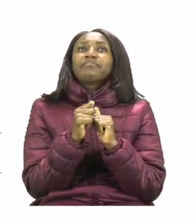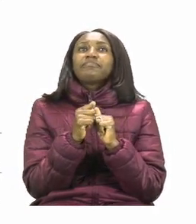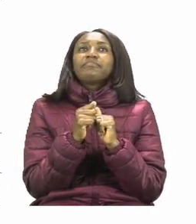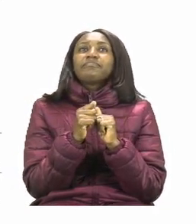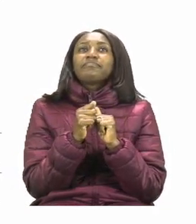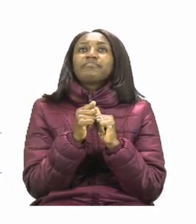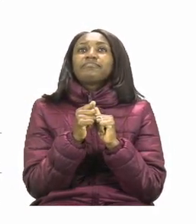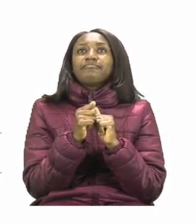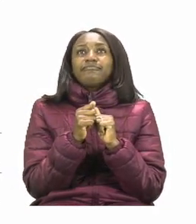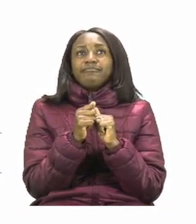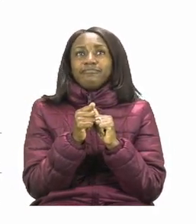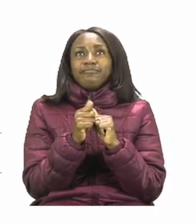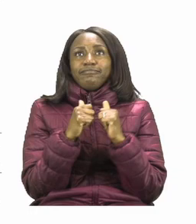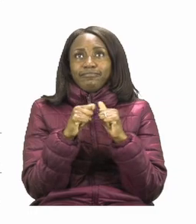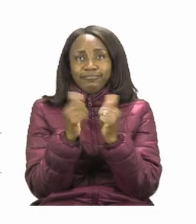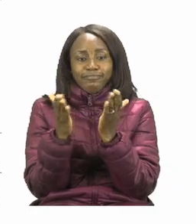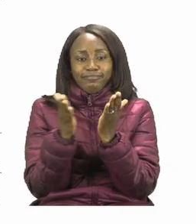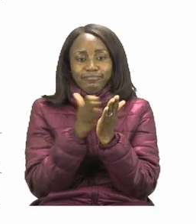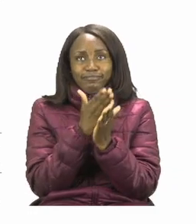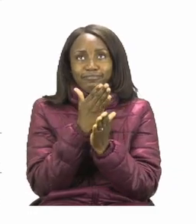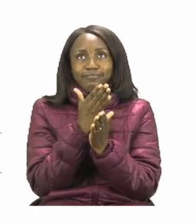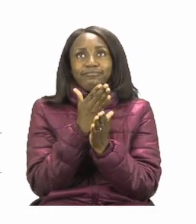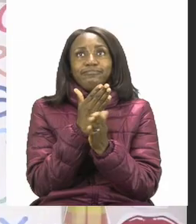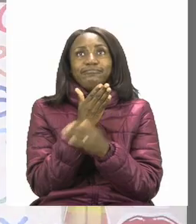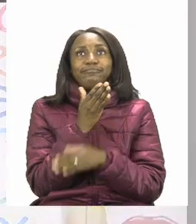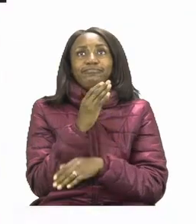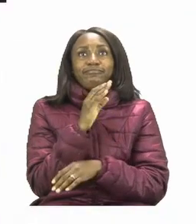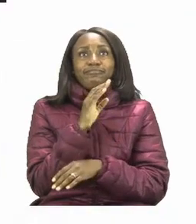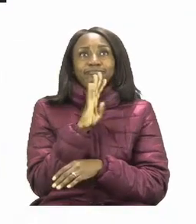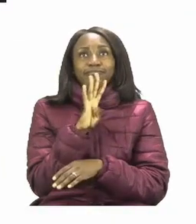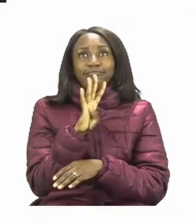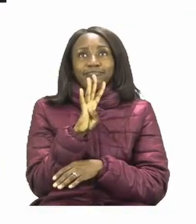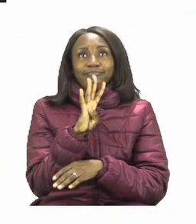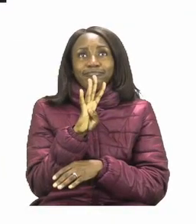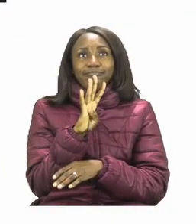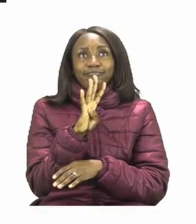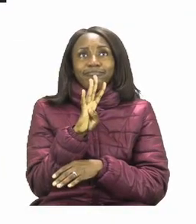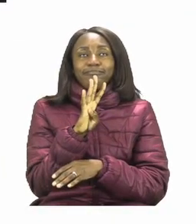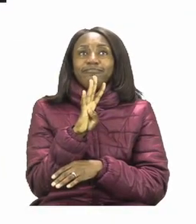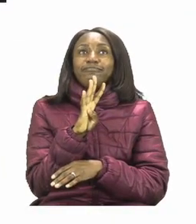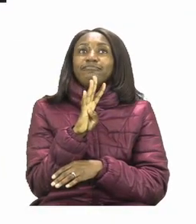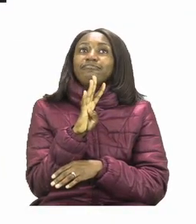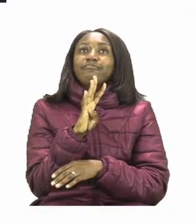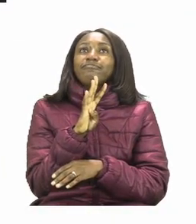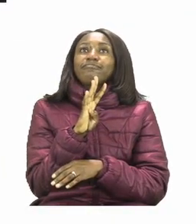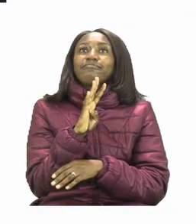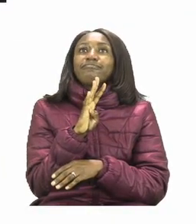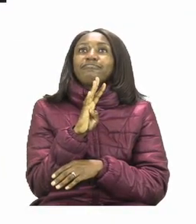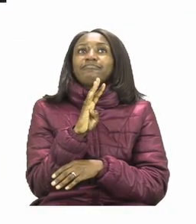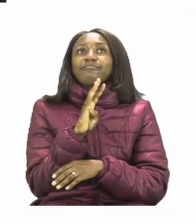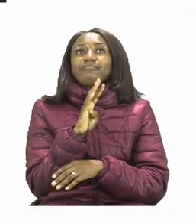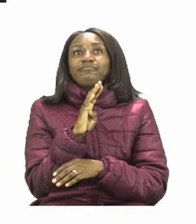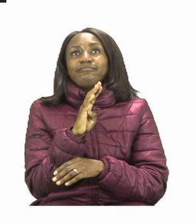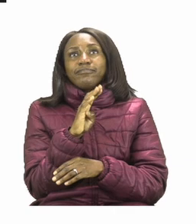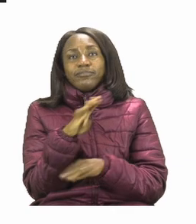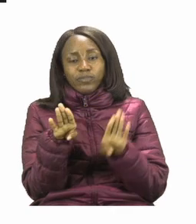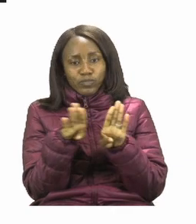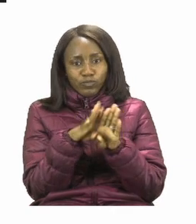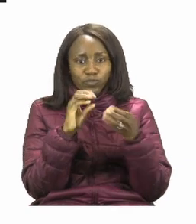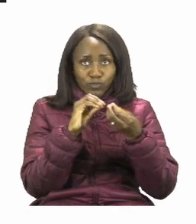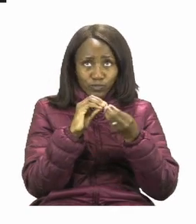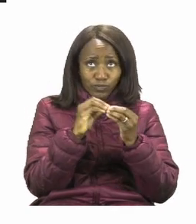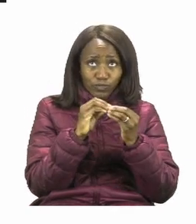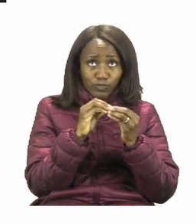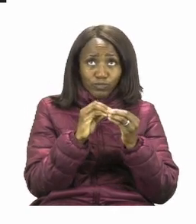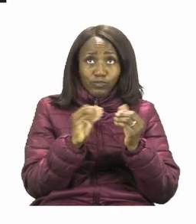page, let's go to the second one on page 4. On page 4, we are going to be doing number